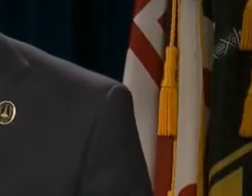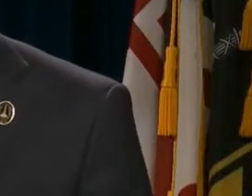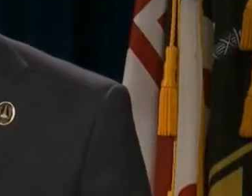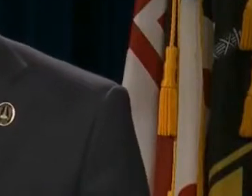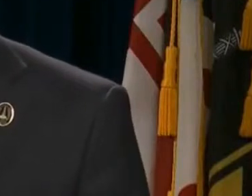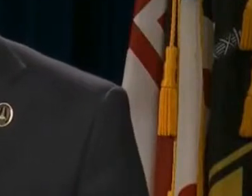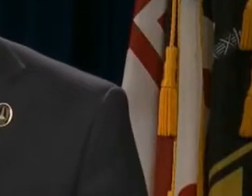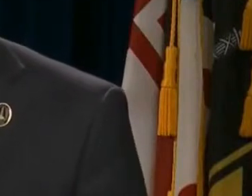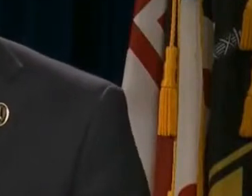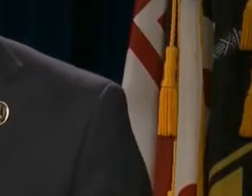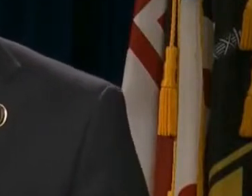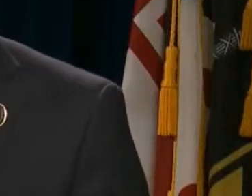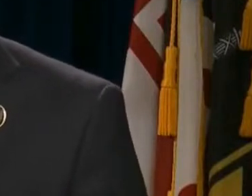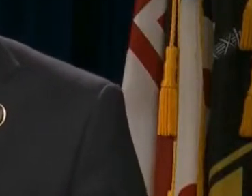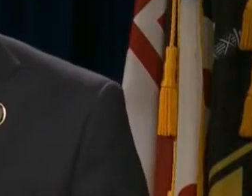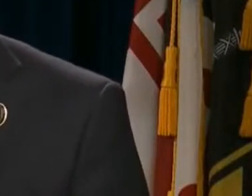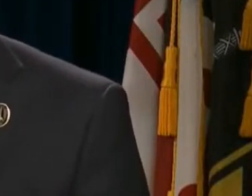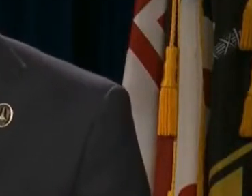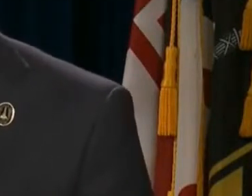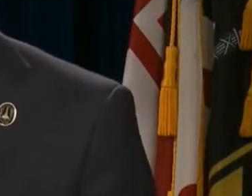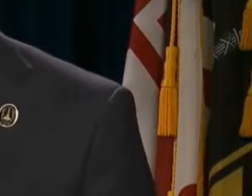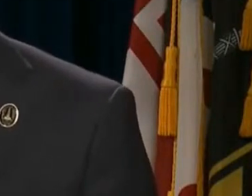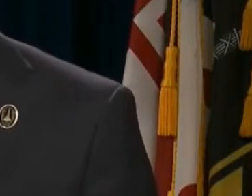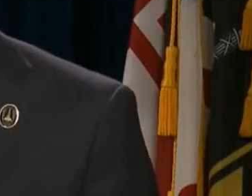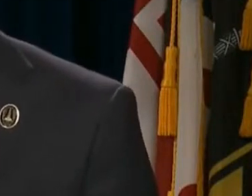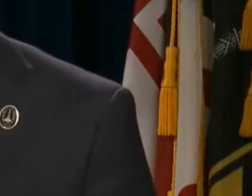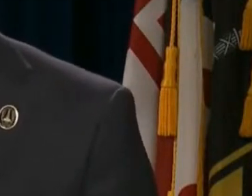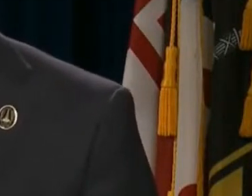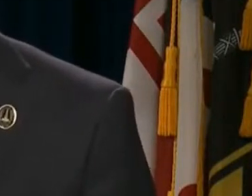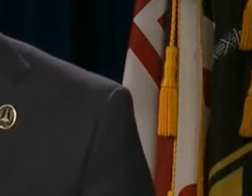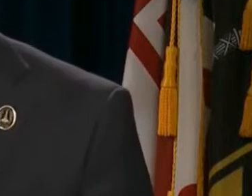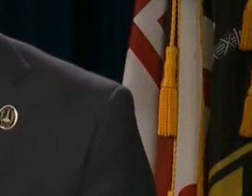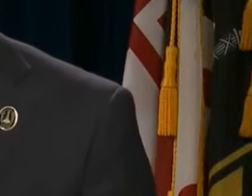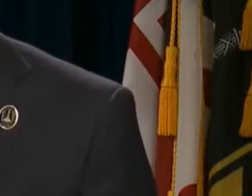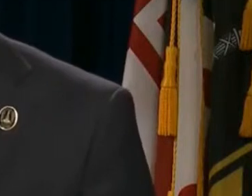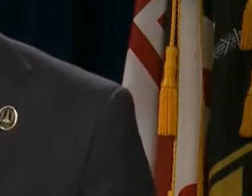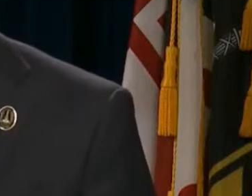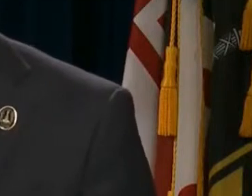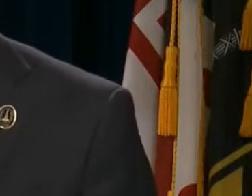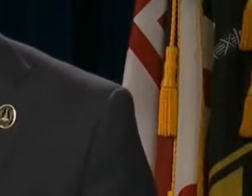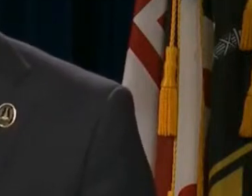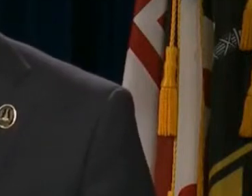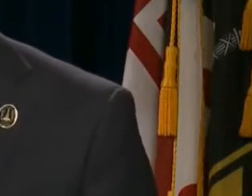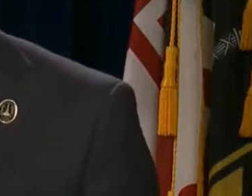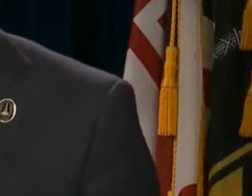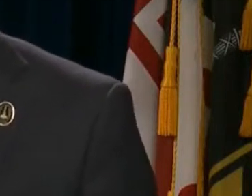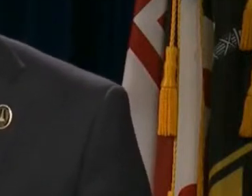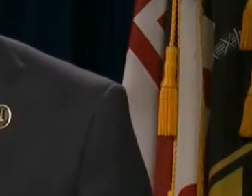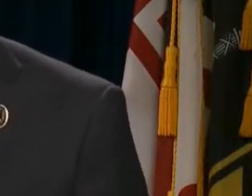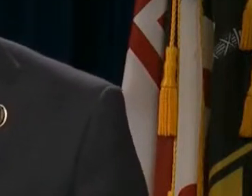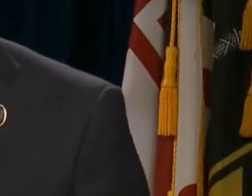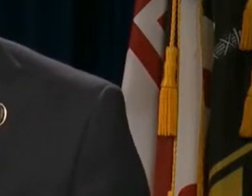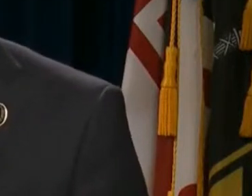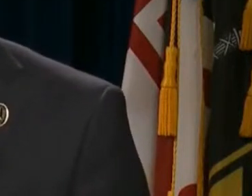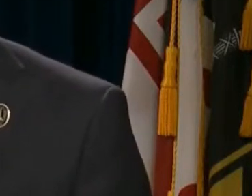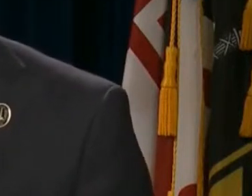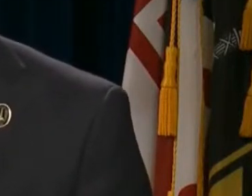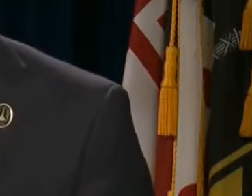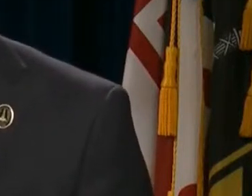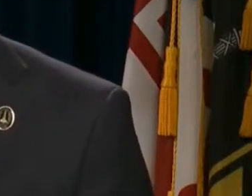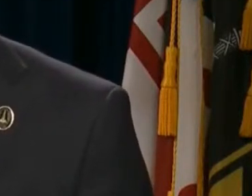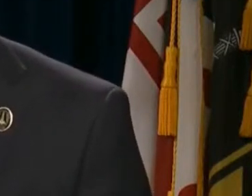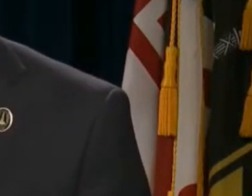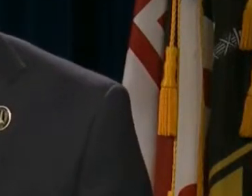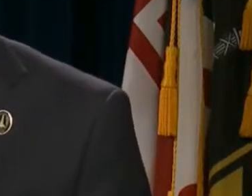the Bipartisan Infrastructure Bill, and Build Back Better, we have a once-in-a-lifetime opportunity to address systematic